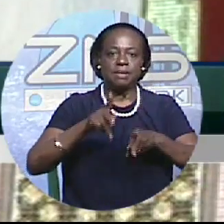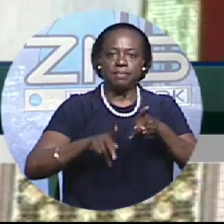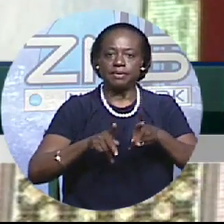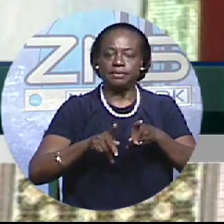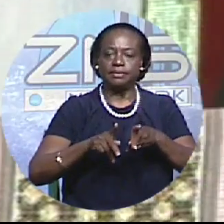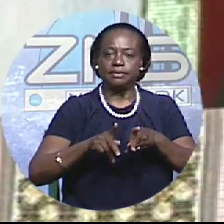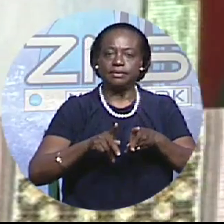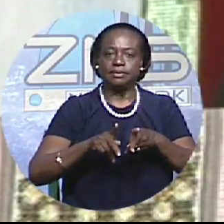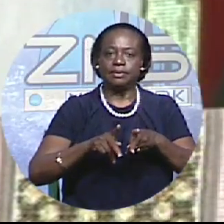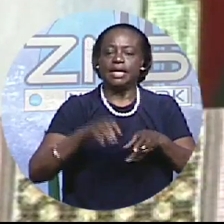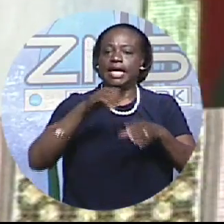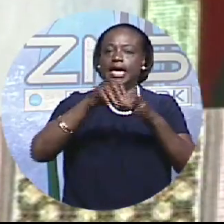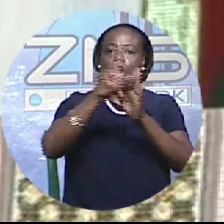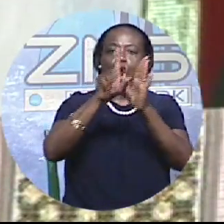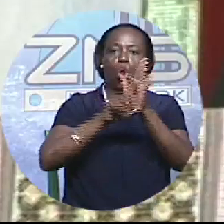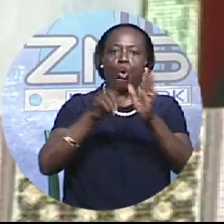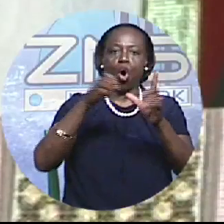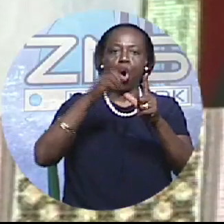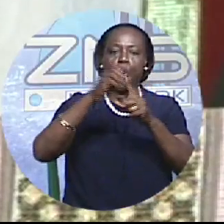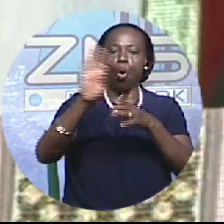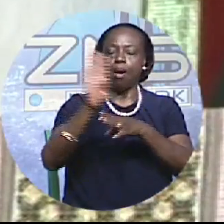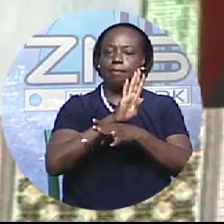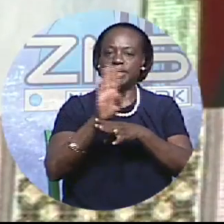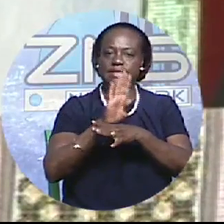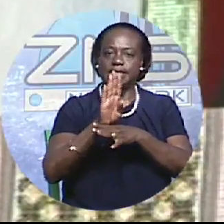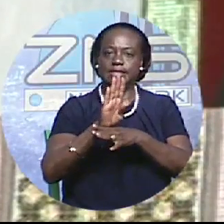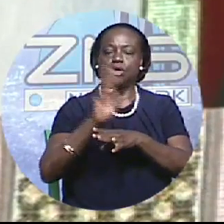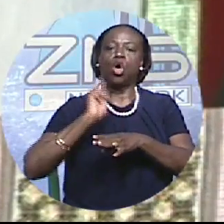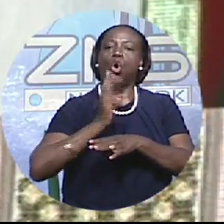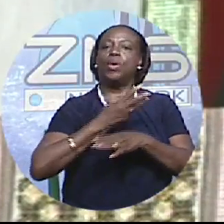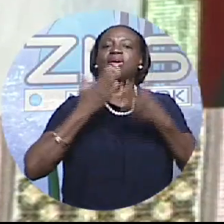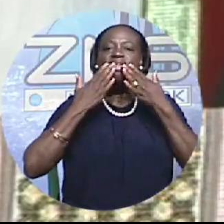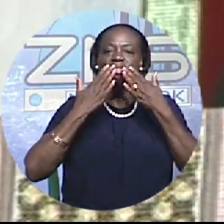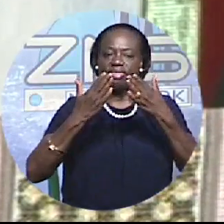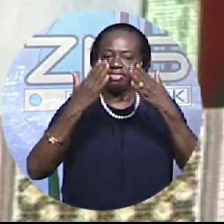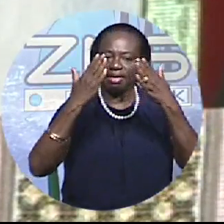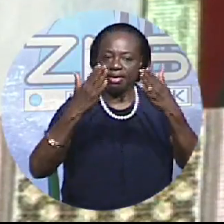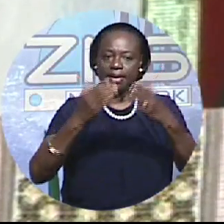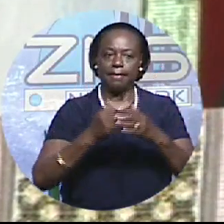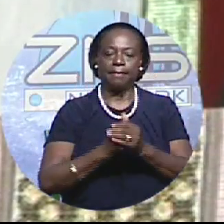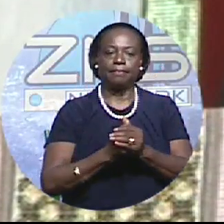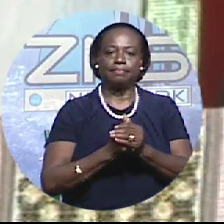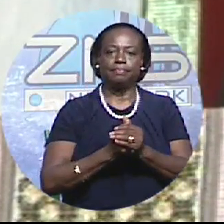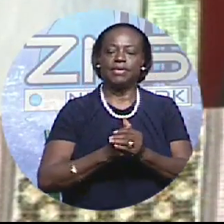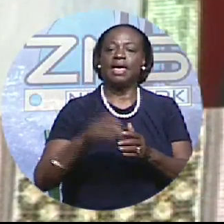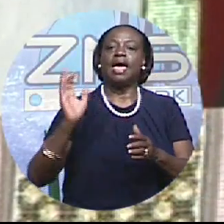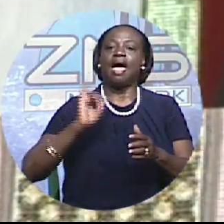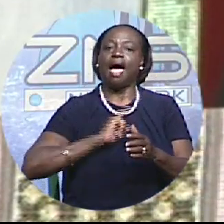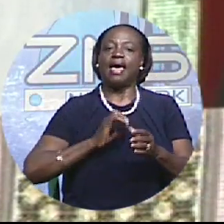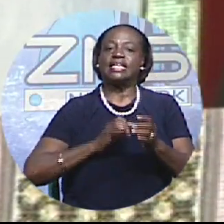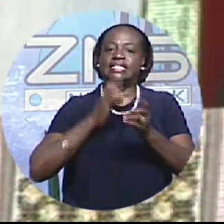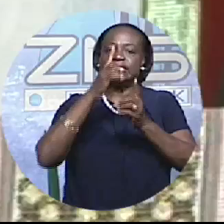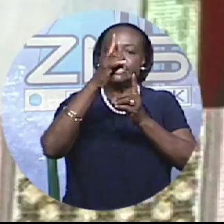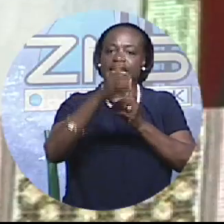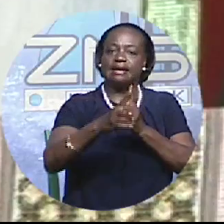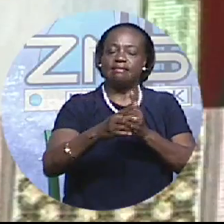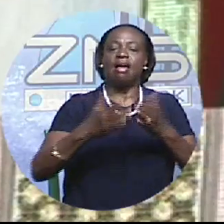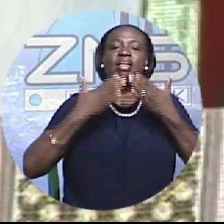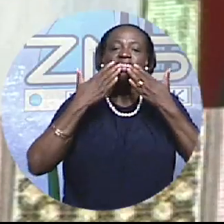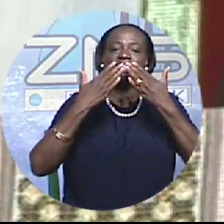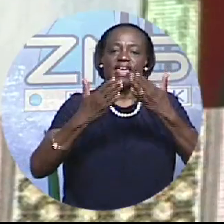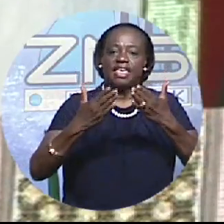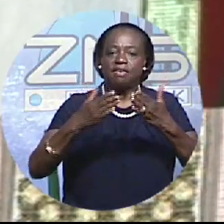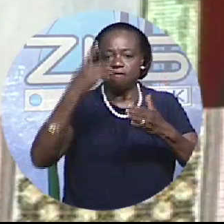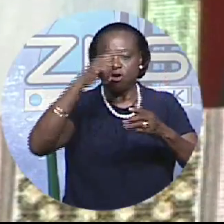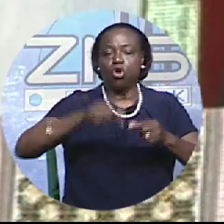whether in law or in business, we thank him. I therefore extend the sincere thanks of a